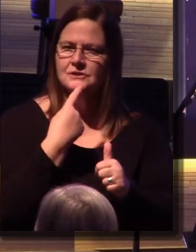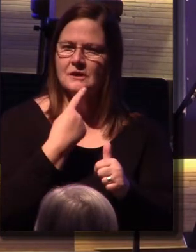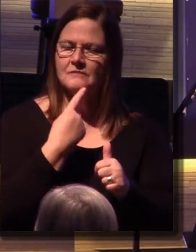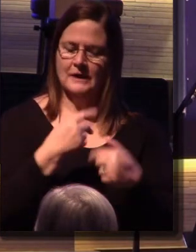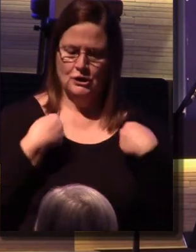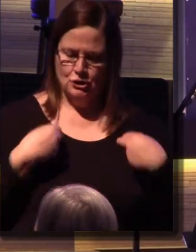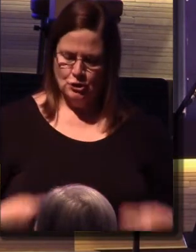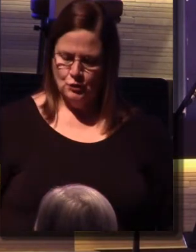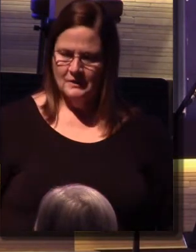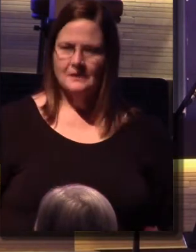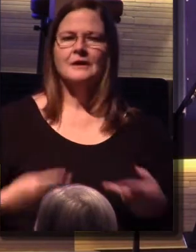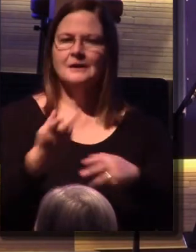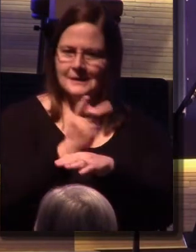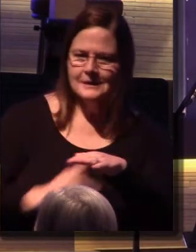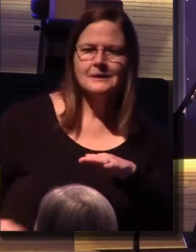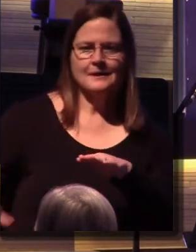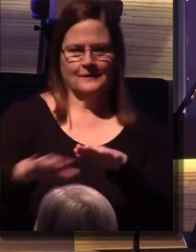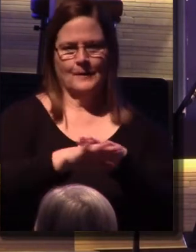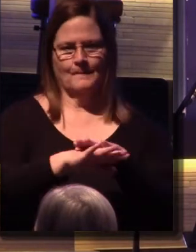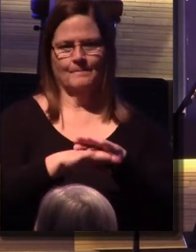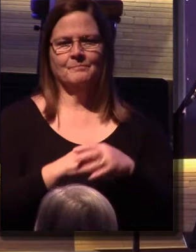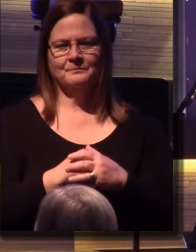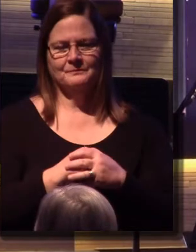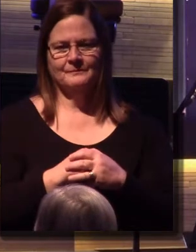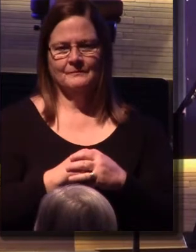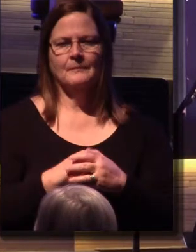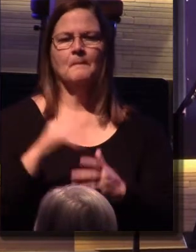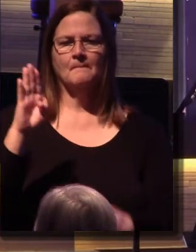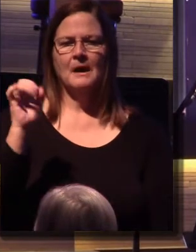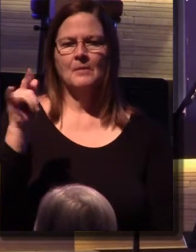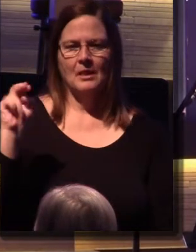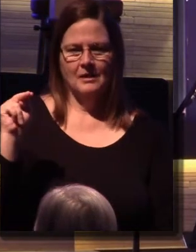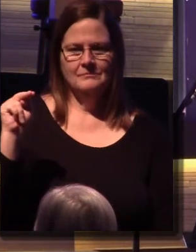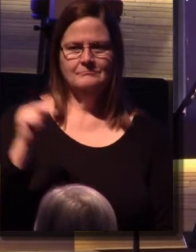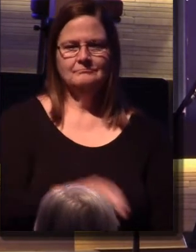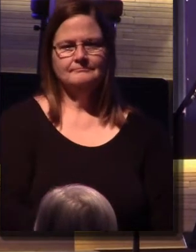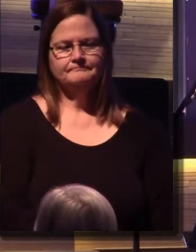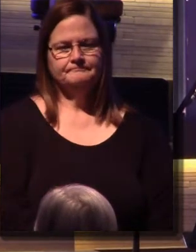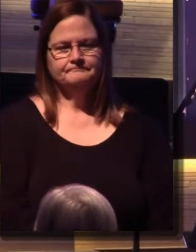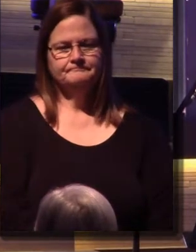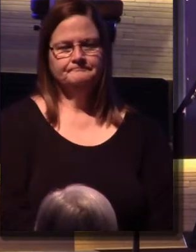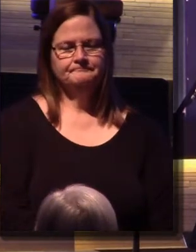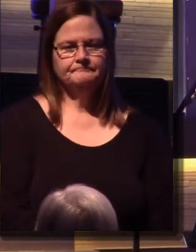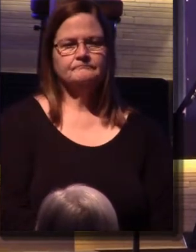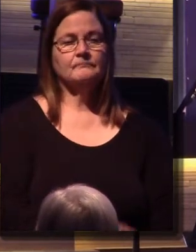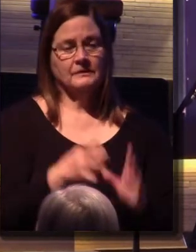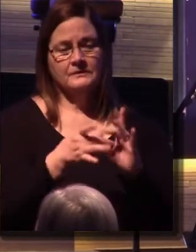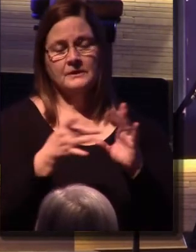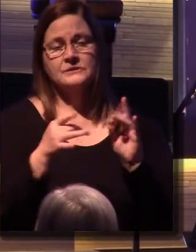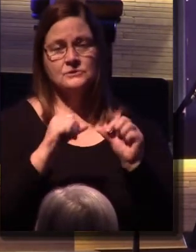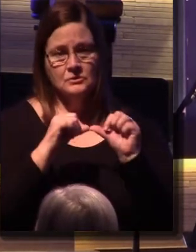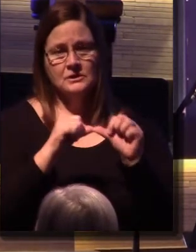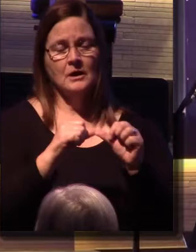first mention of a human kingdom, the kingdom of Babylon. And so it goes on,